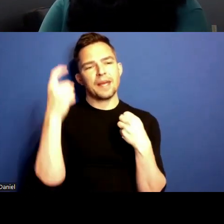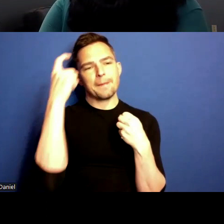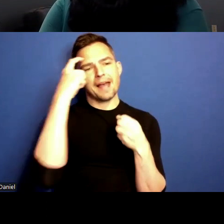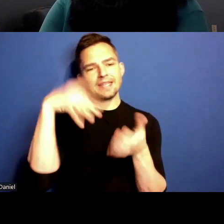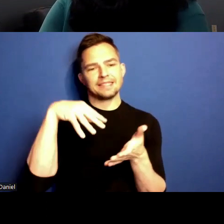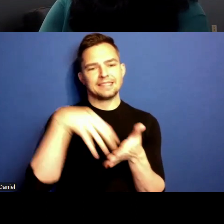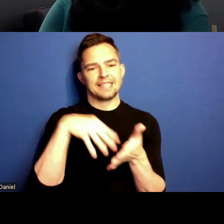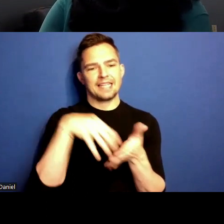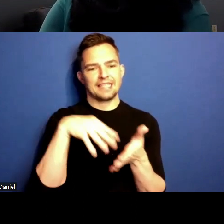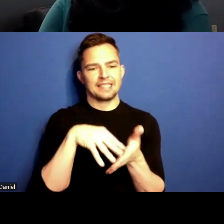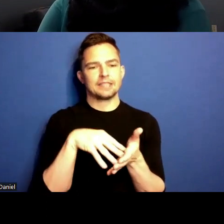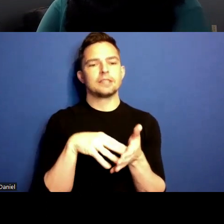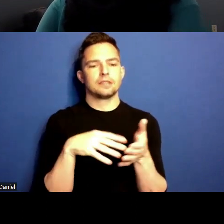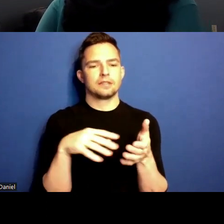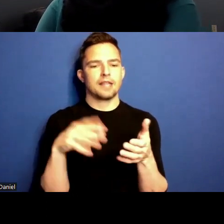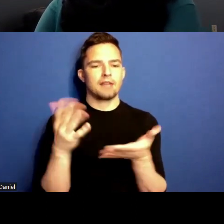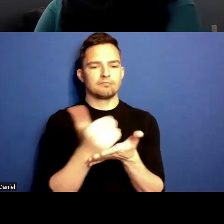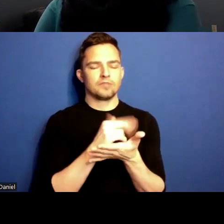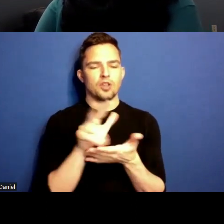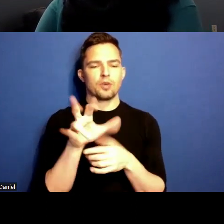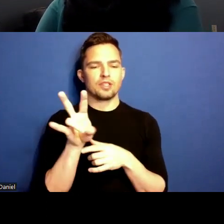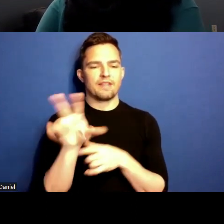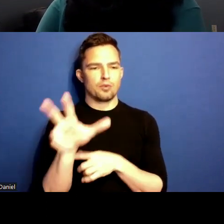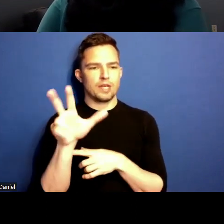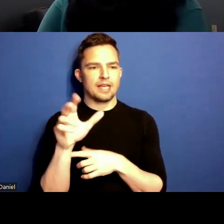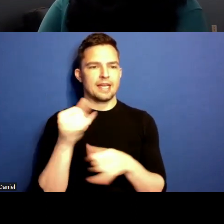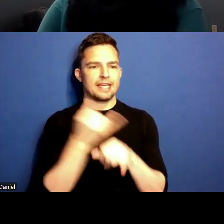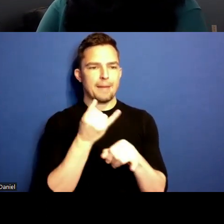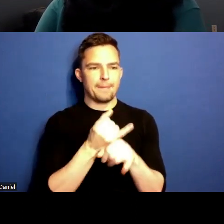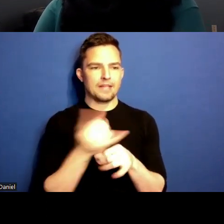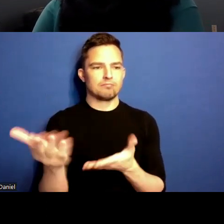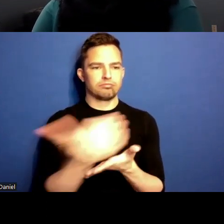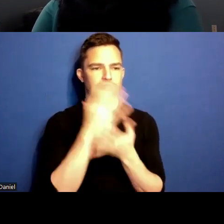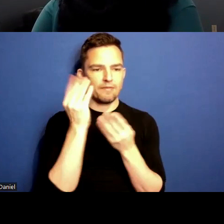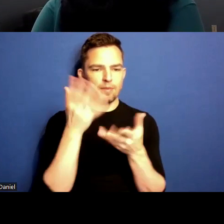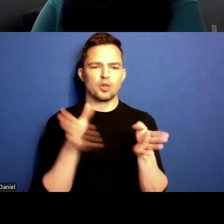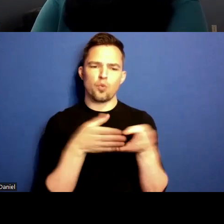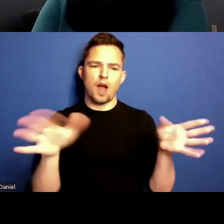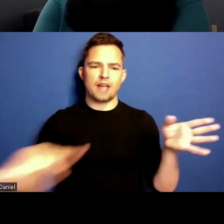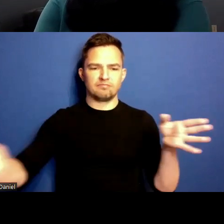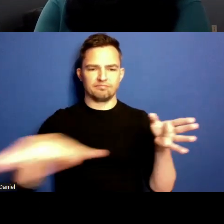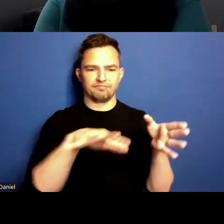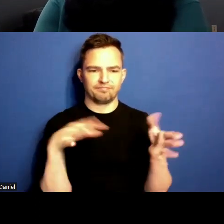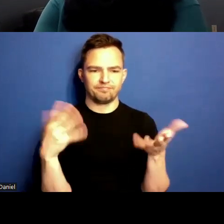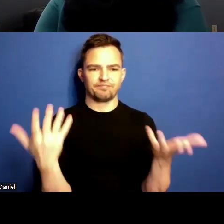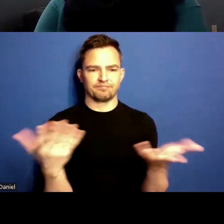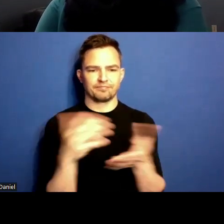from 373 campuses across the country. So it was a pretty widespread data